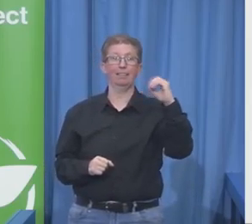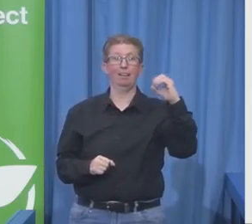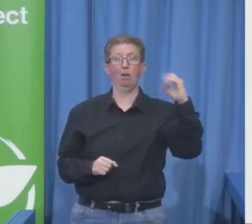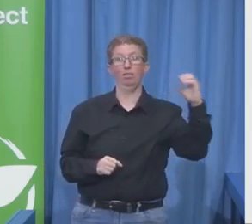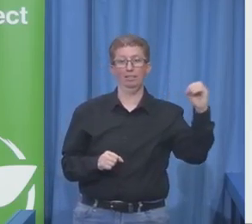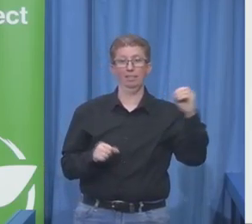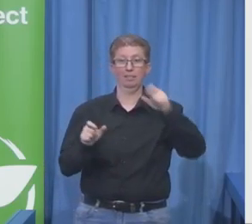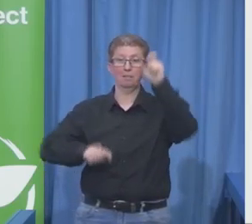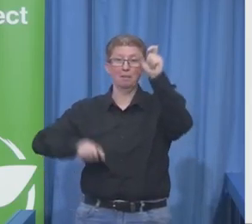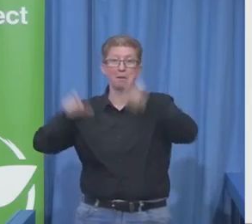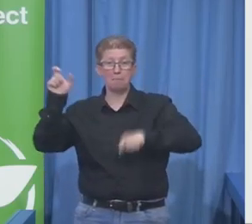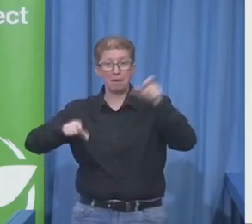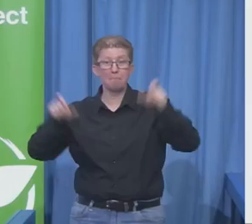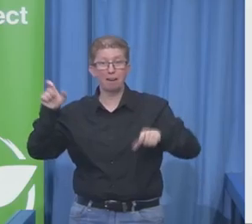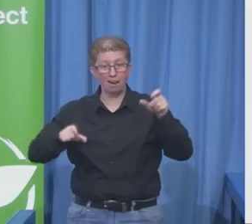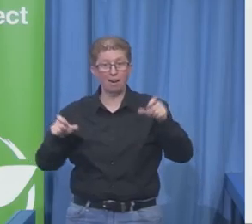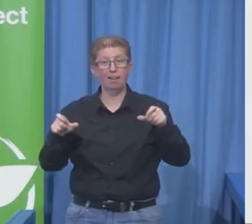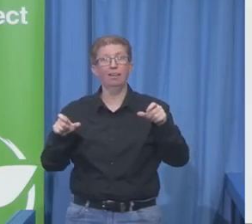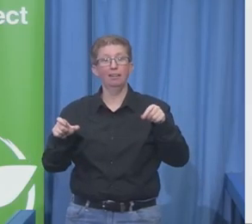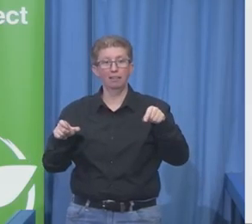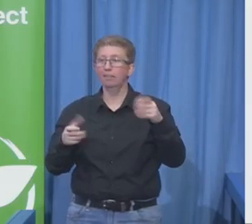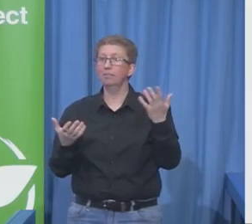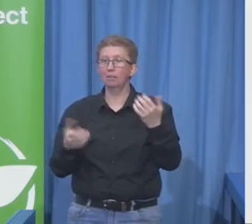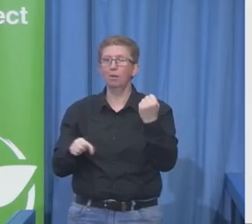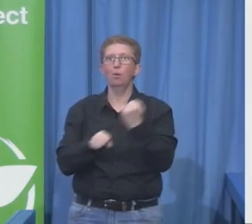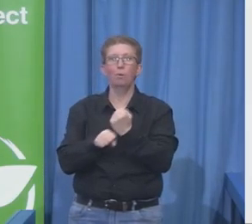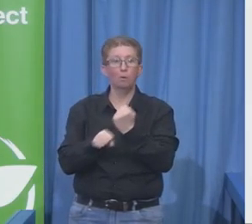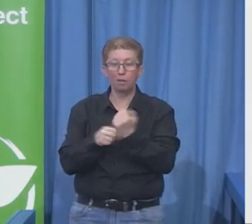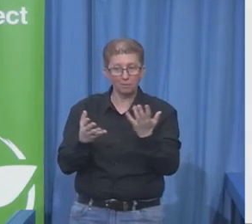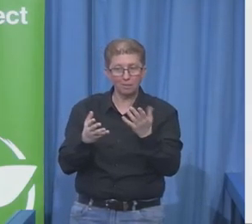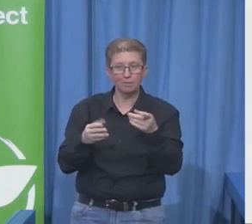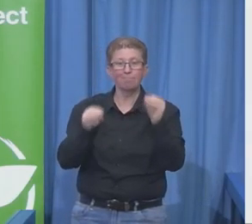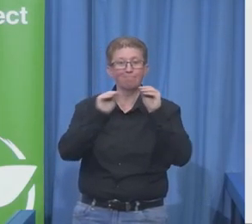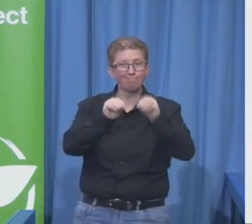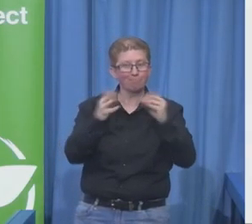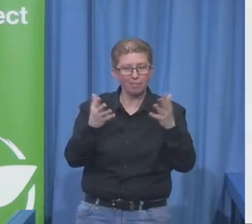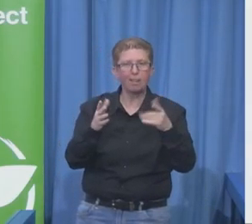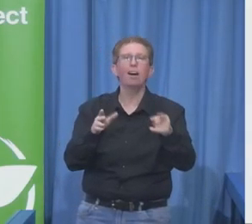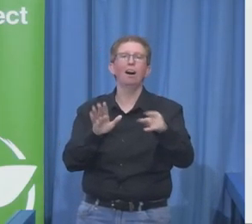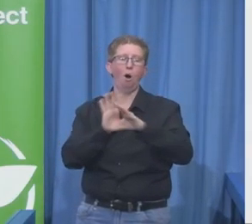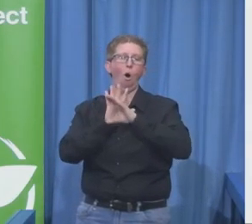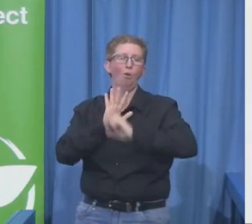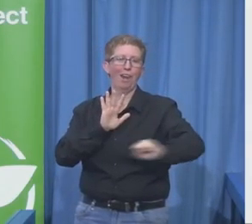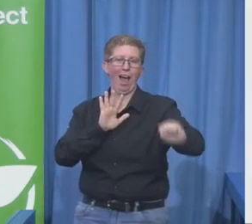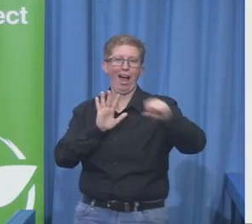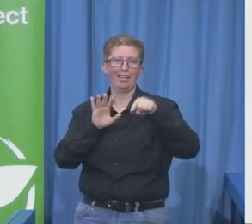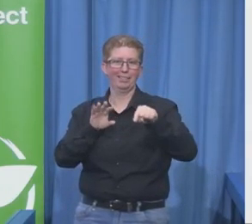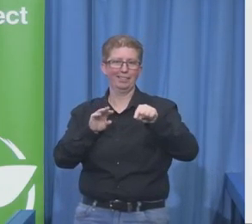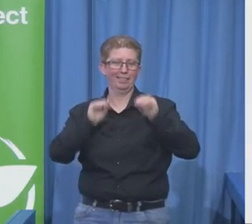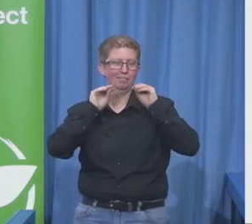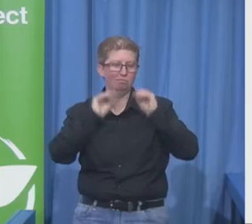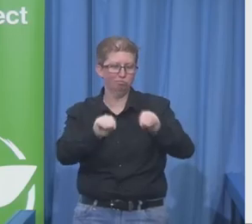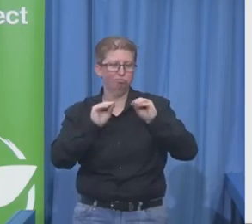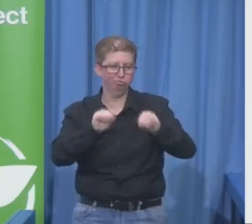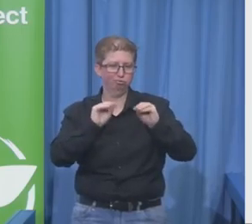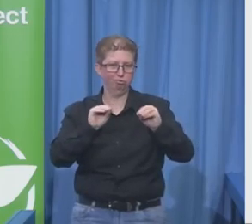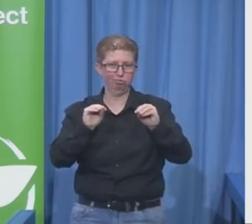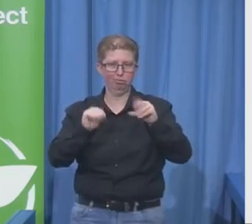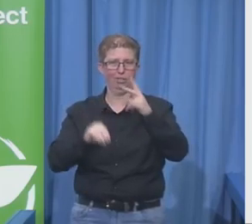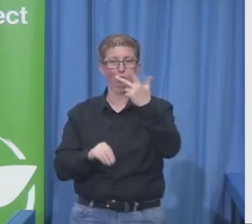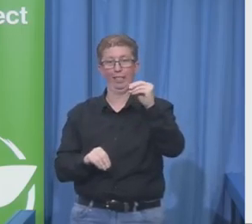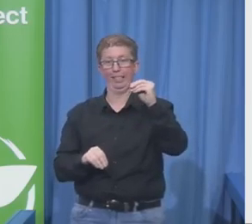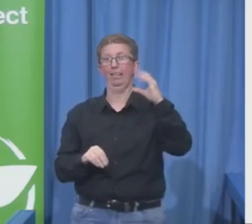inclusion module. It's an online training program that that we have. Our vision is to really consolidate our pioneering